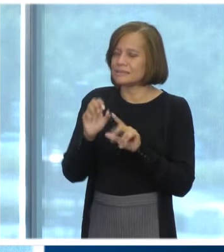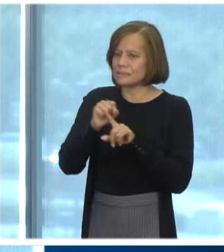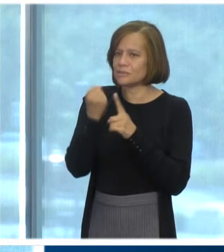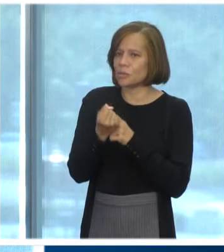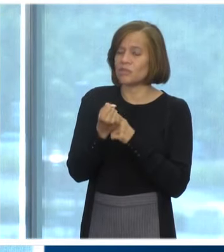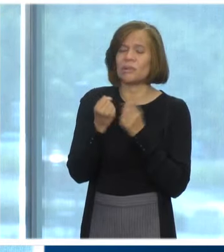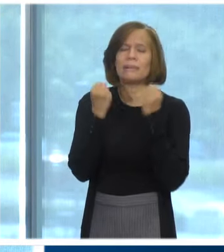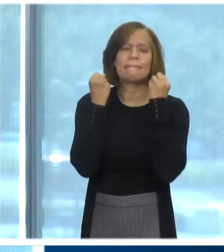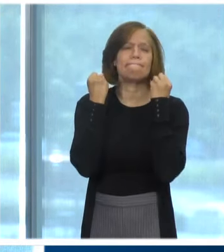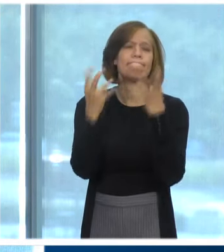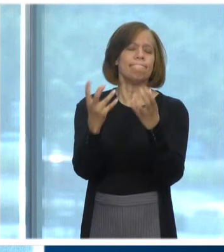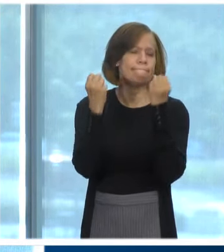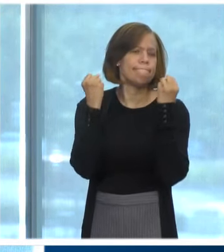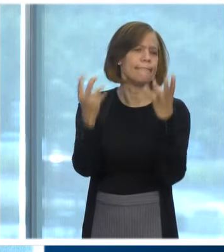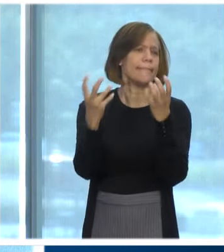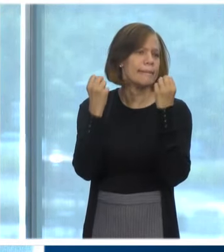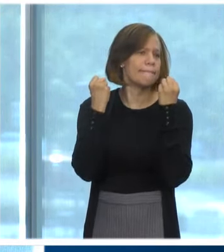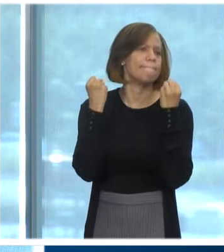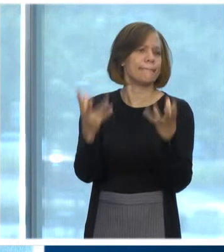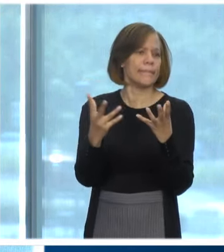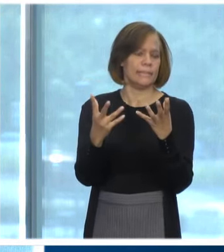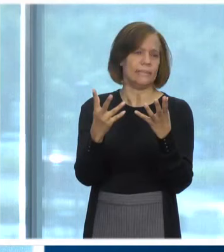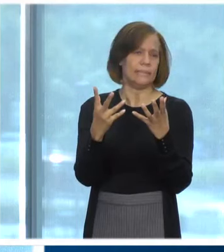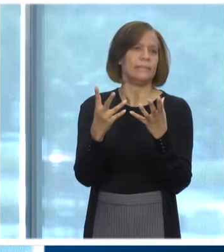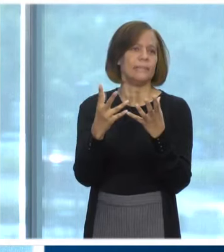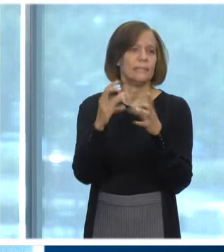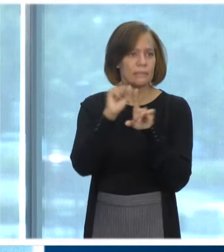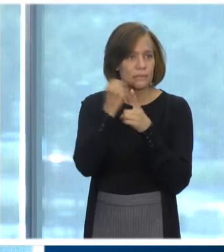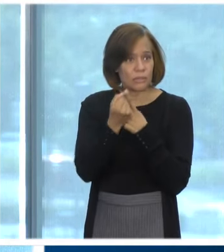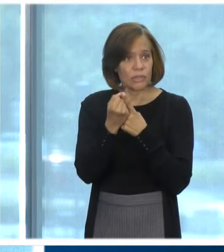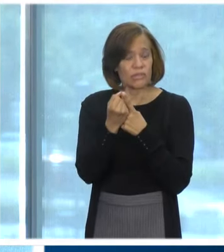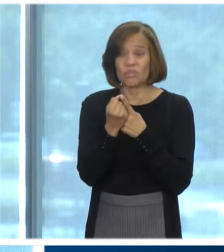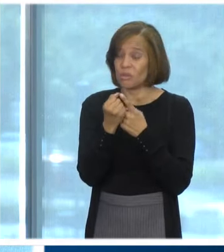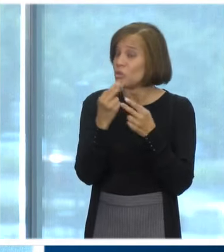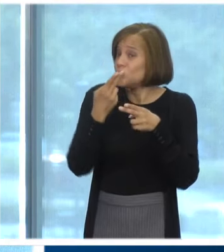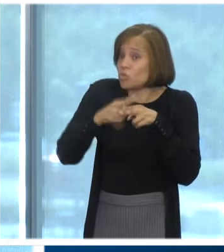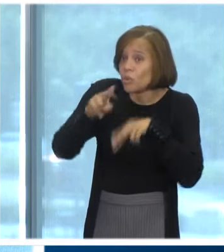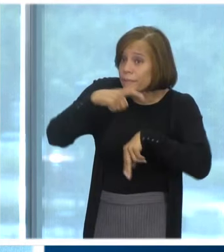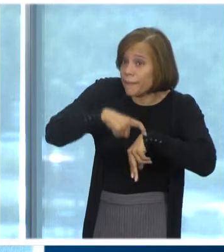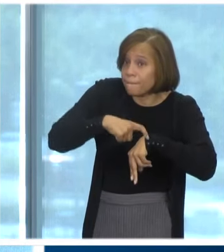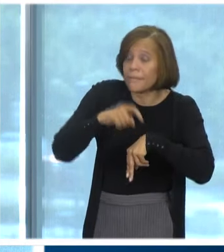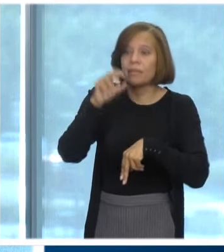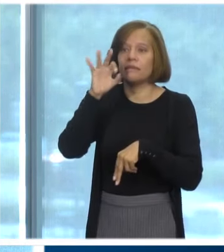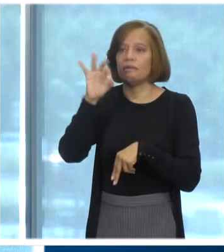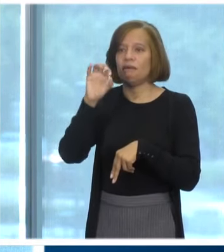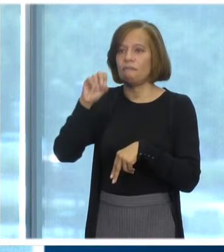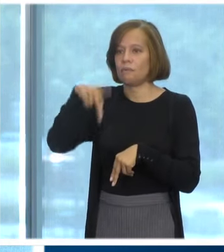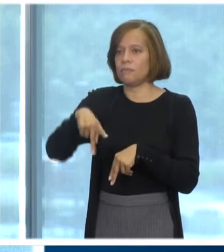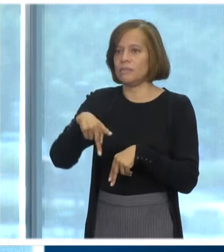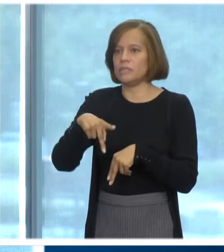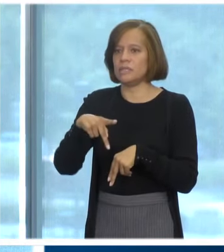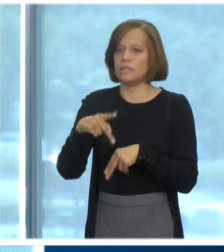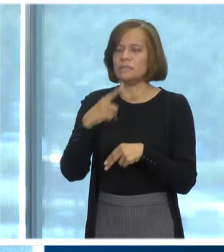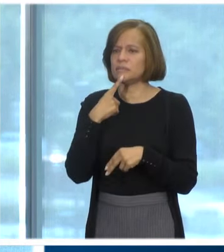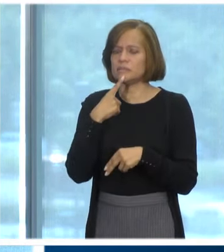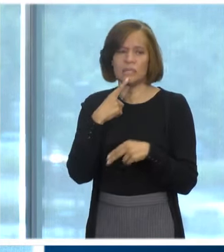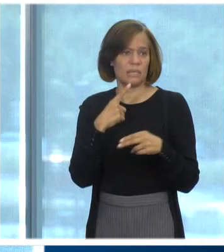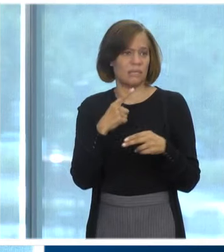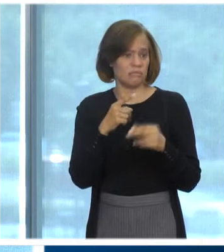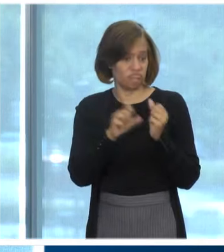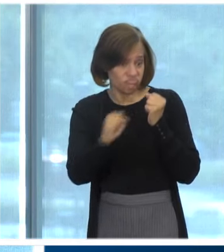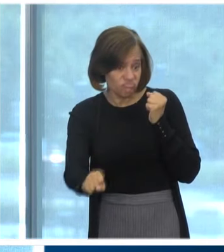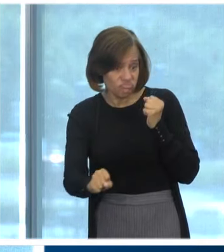officer conduct over a very short period of time, the FOP categorically denied any and all requests to extend the